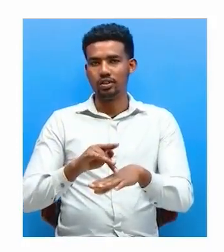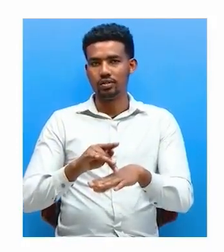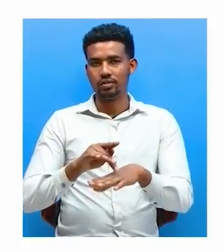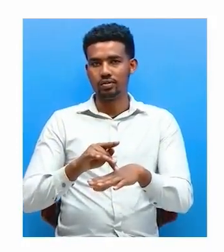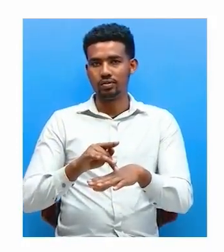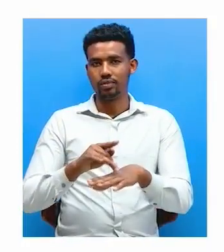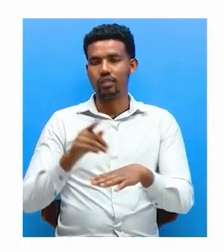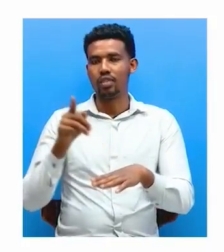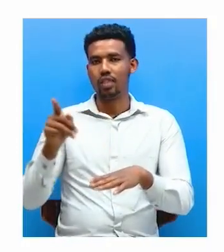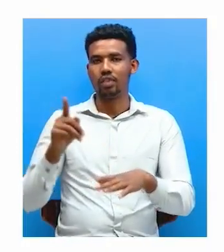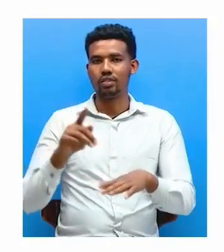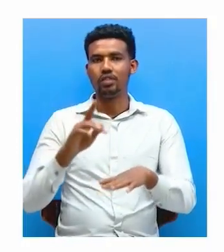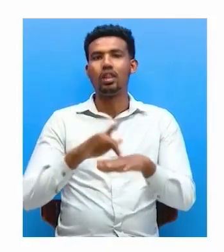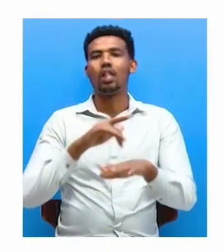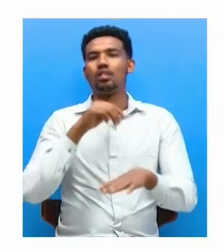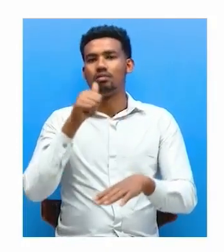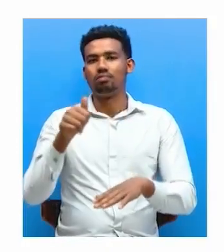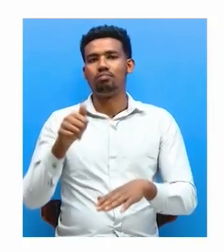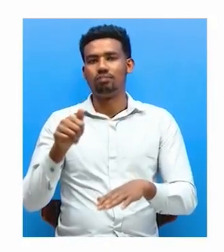that.